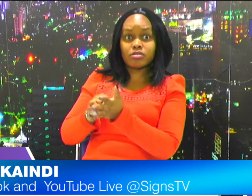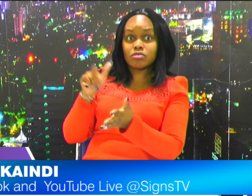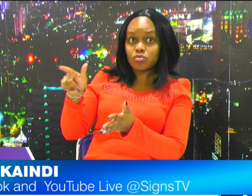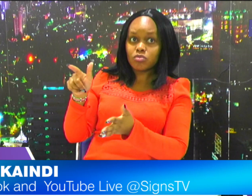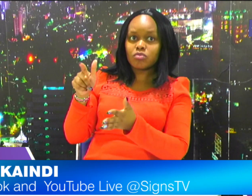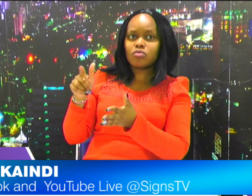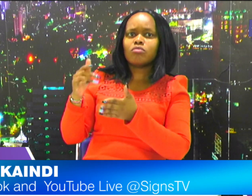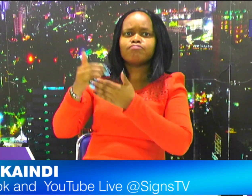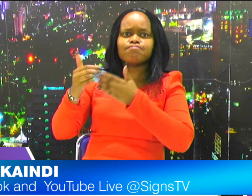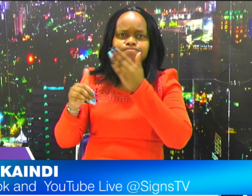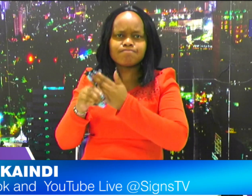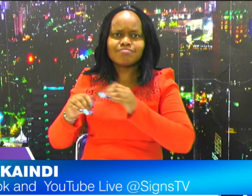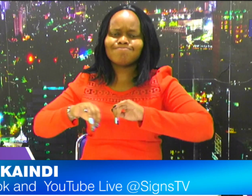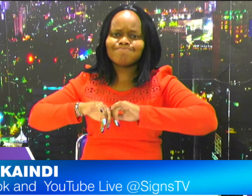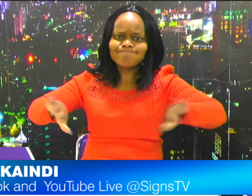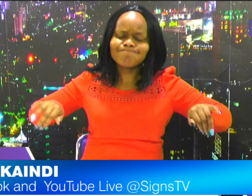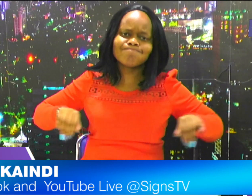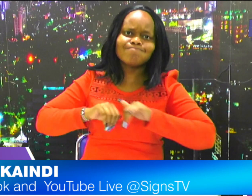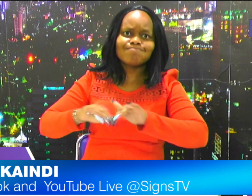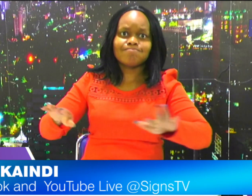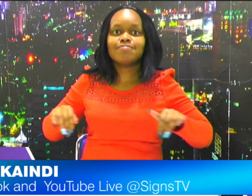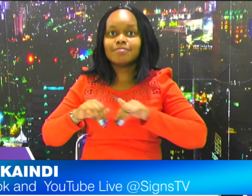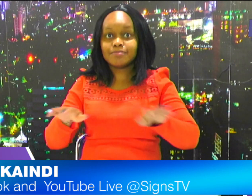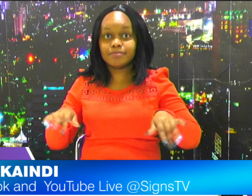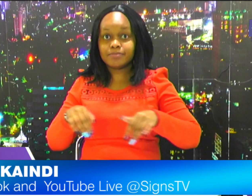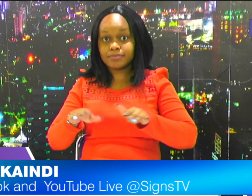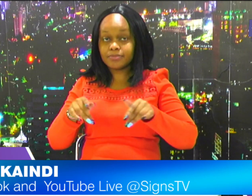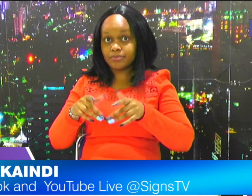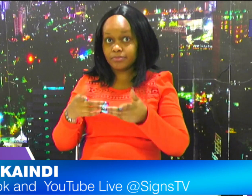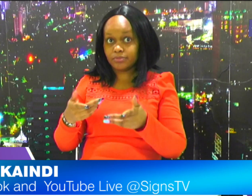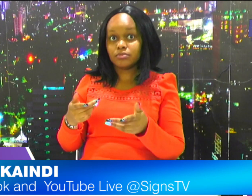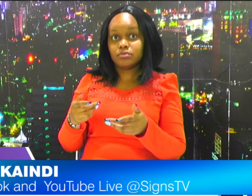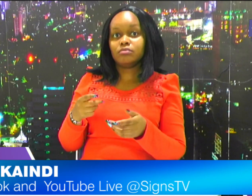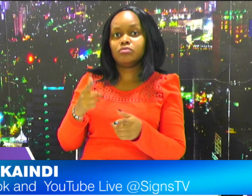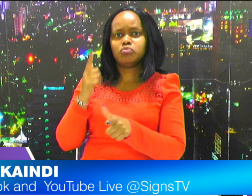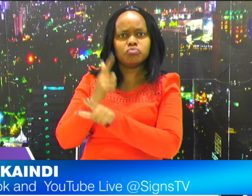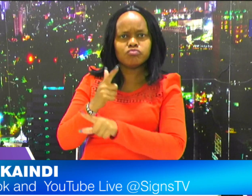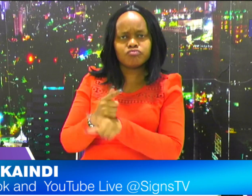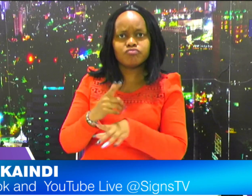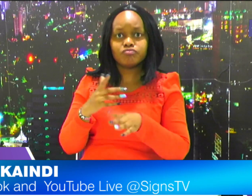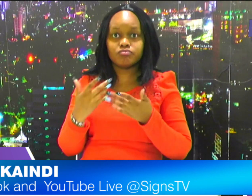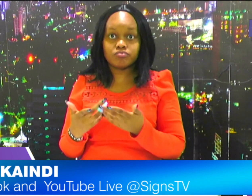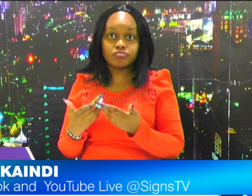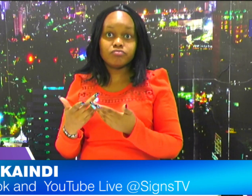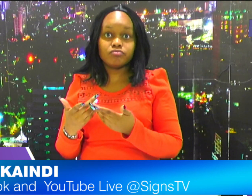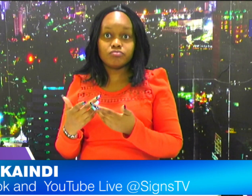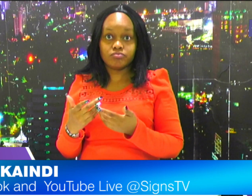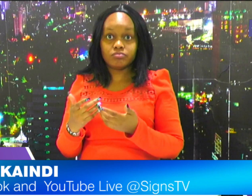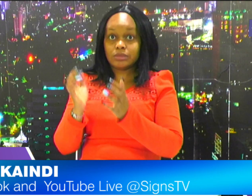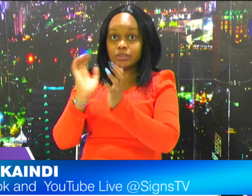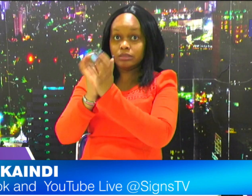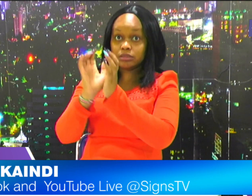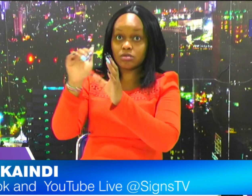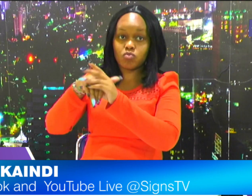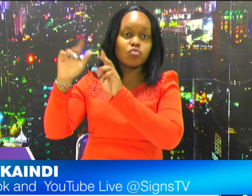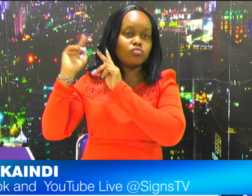its members and that it has built a swimming pool, a